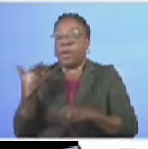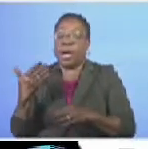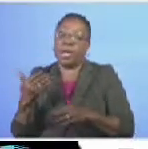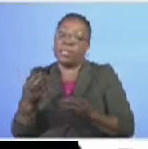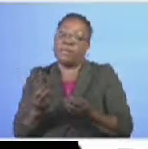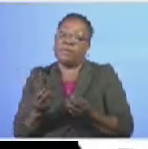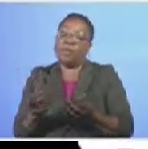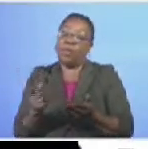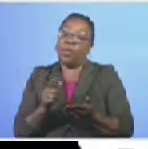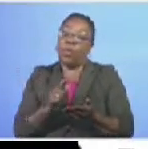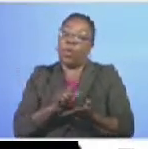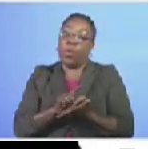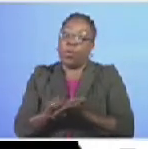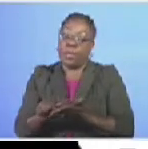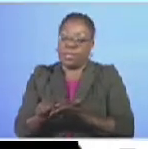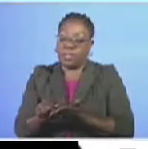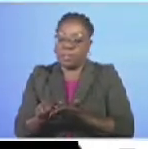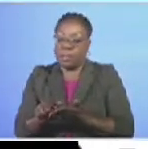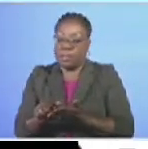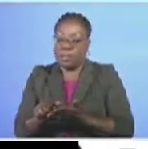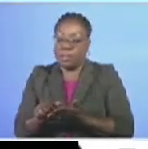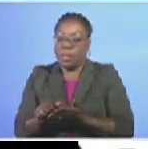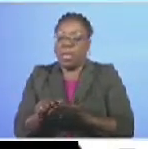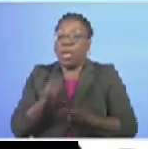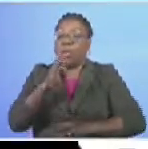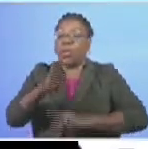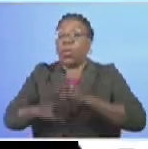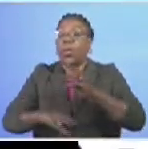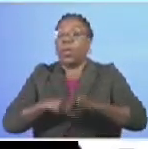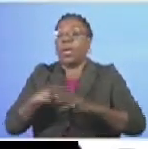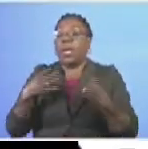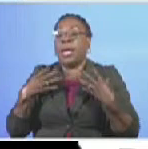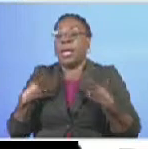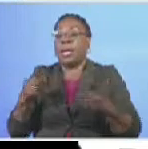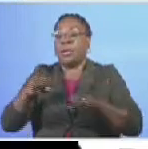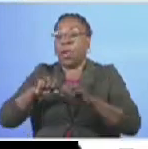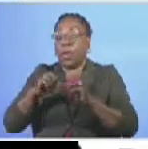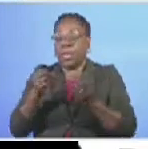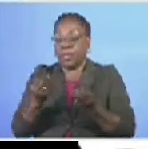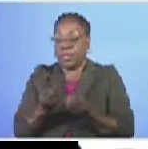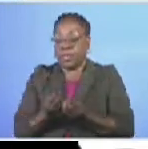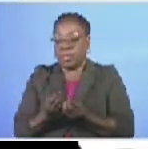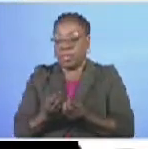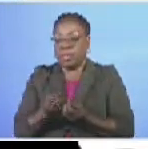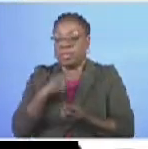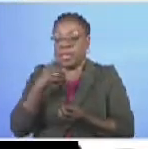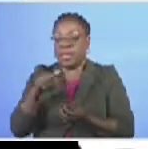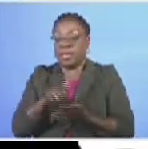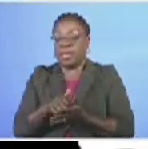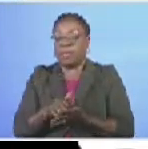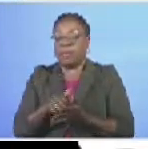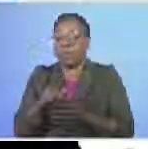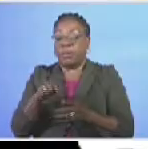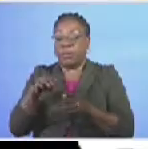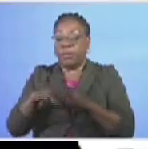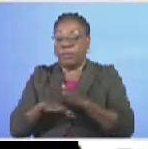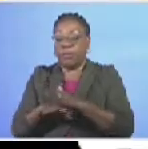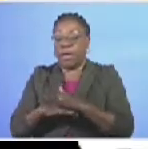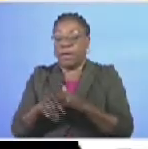from 32 to 12%. The World Health Organization recommends the positivity rate remain below